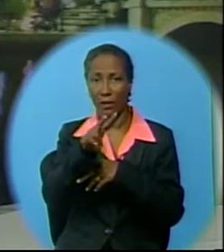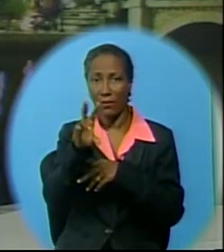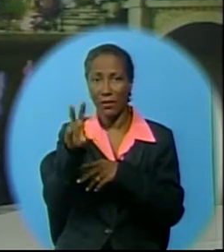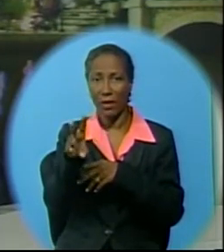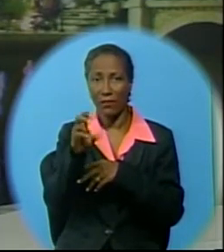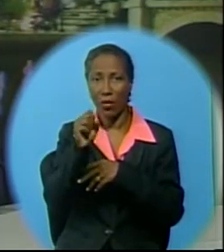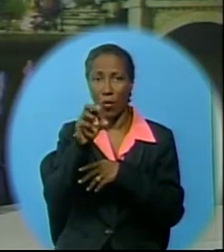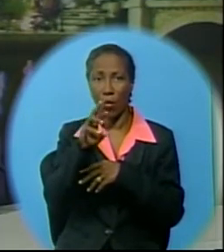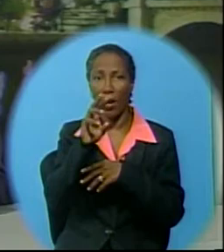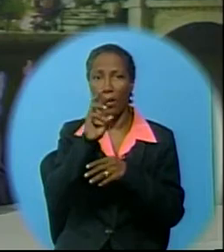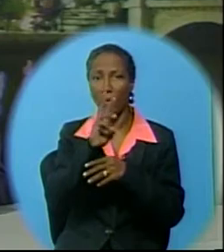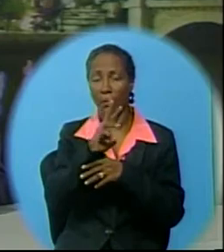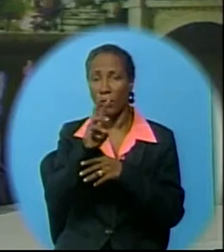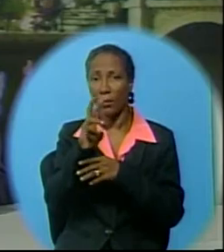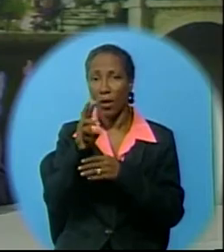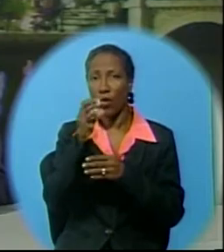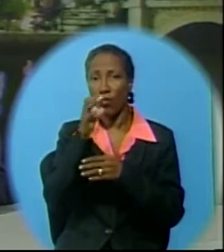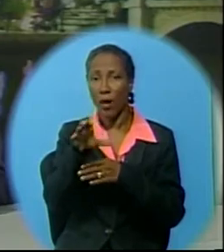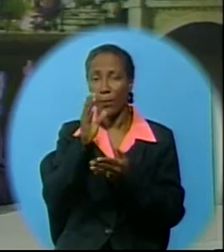www.crimestoppersbarbados.com.